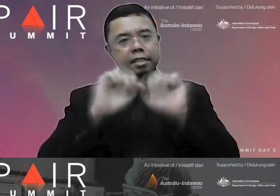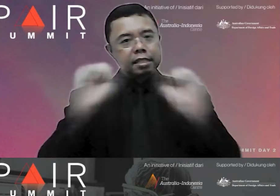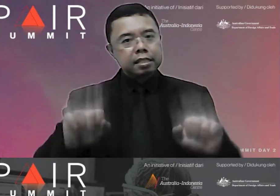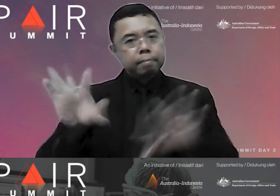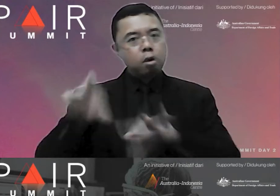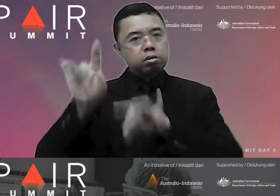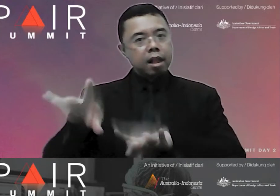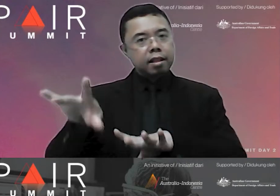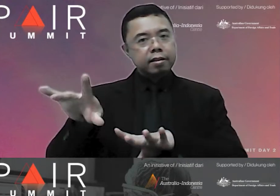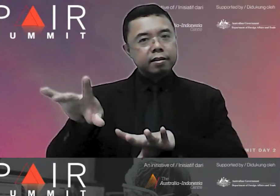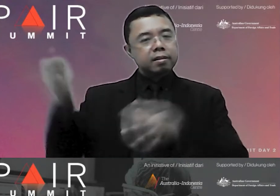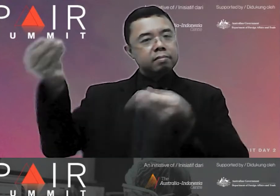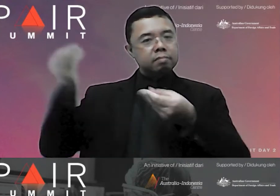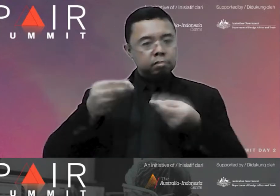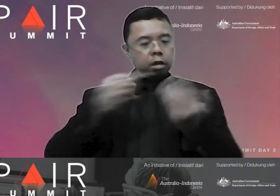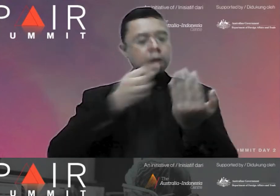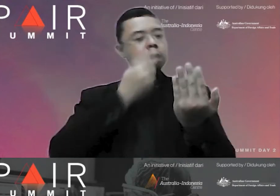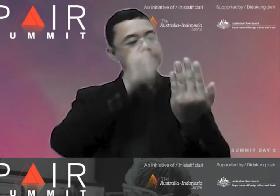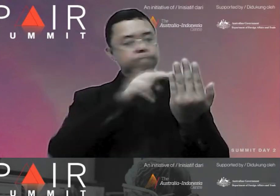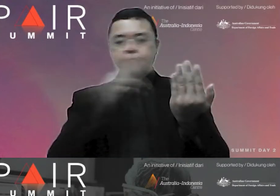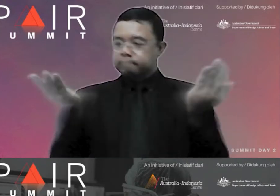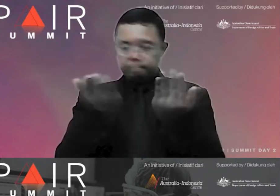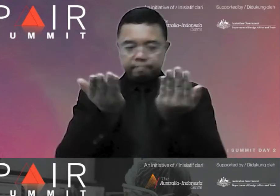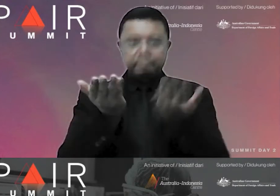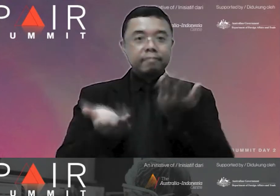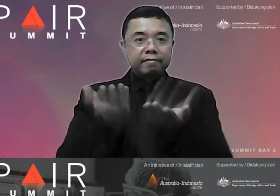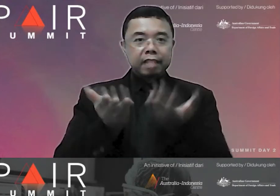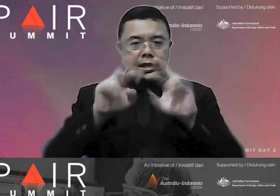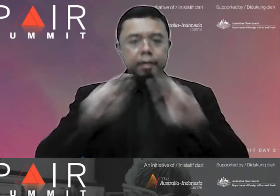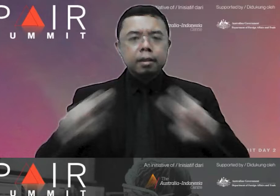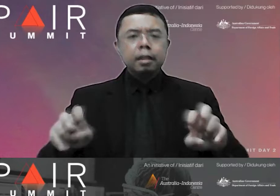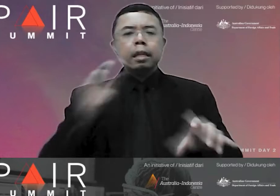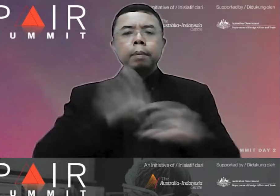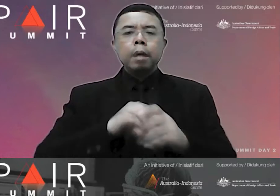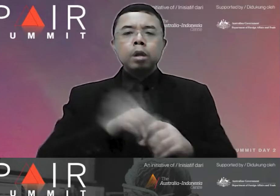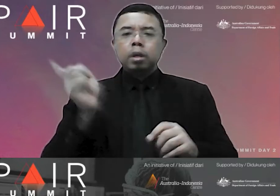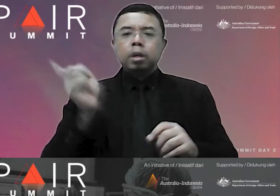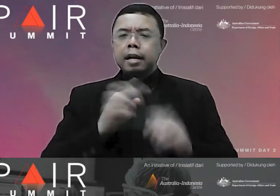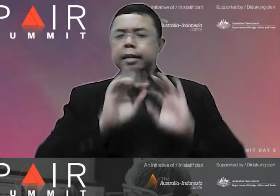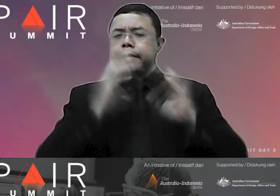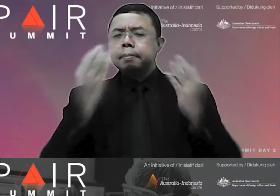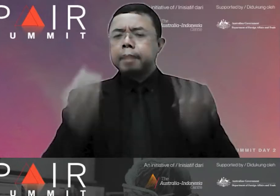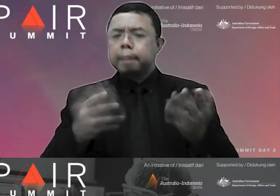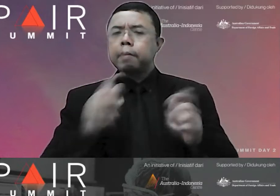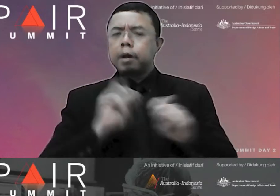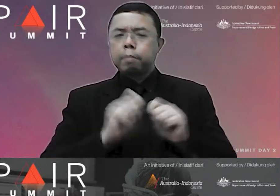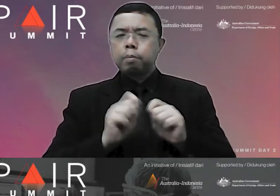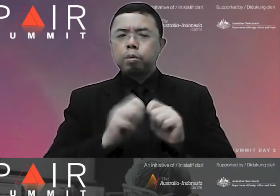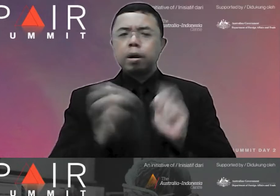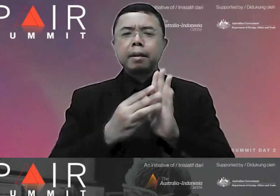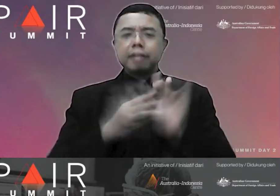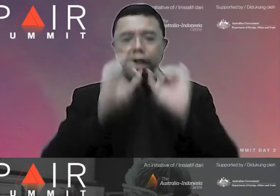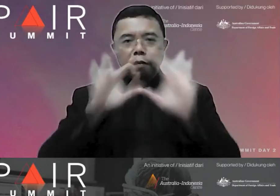explored, particularly in terms of how to manage the information and data to the reliable system